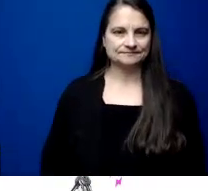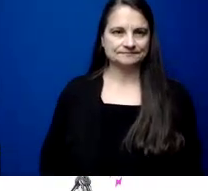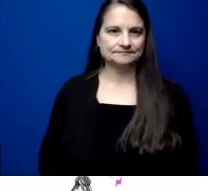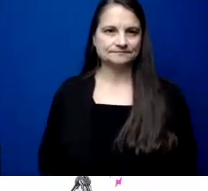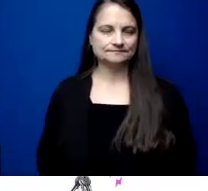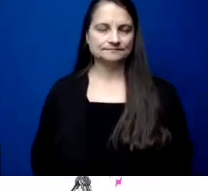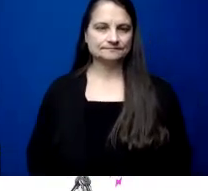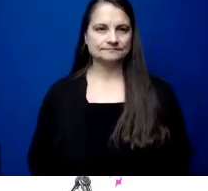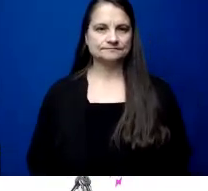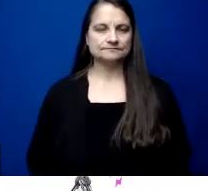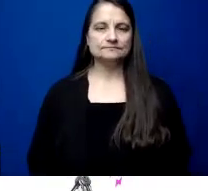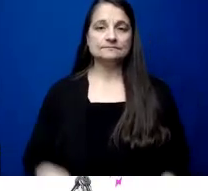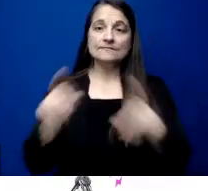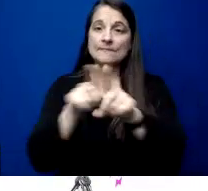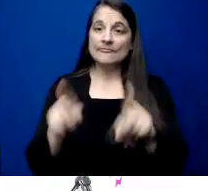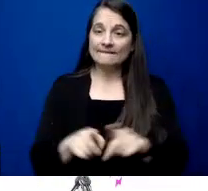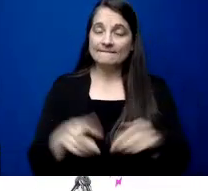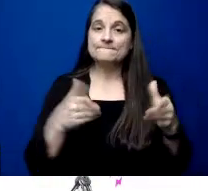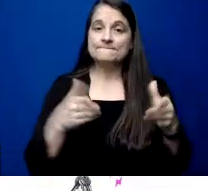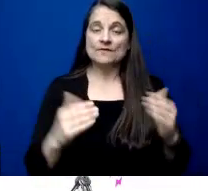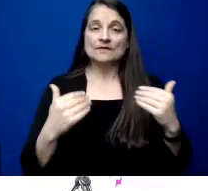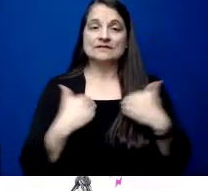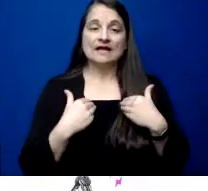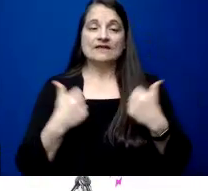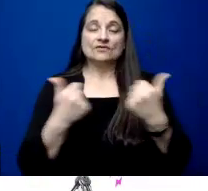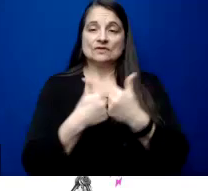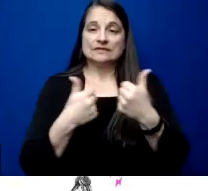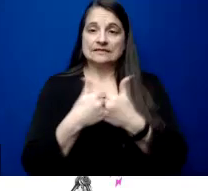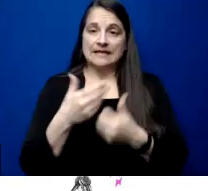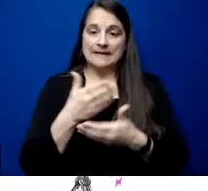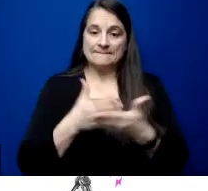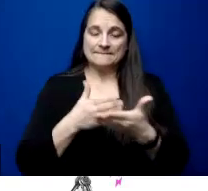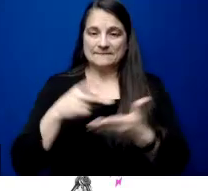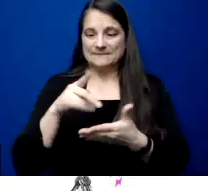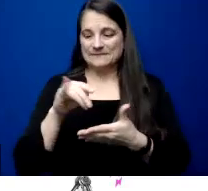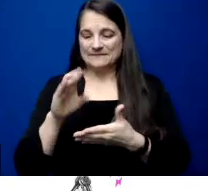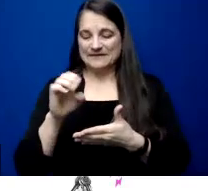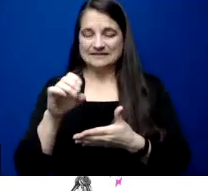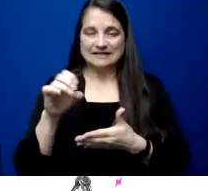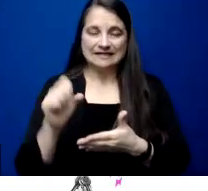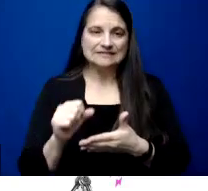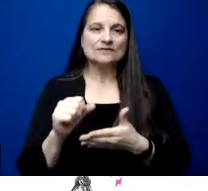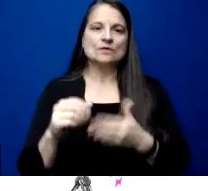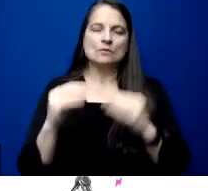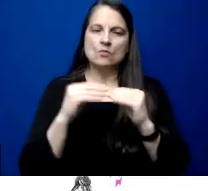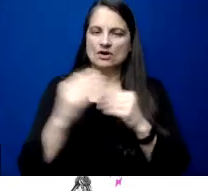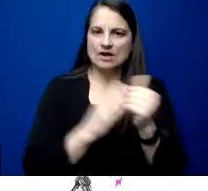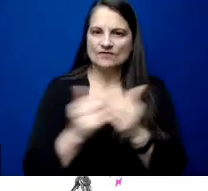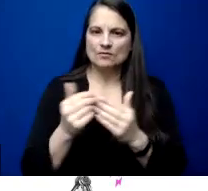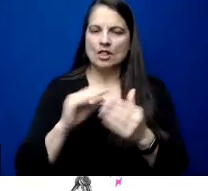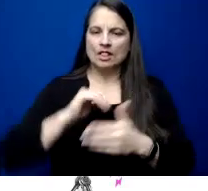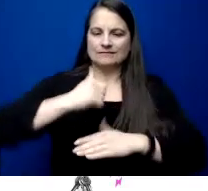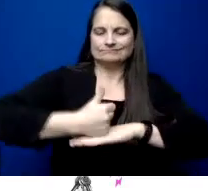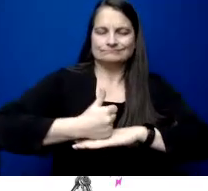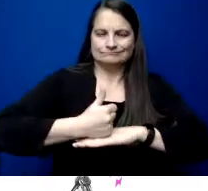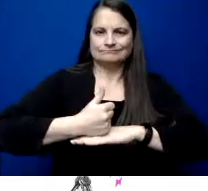There are also ways to get your game pieces into a comfortable or accessible position on the table. Um,